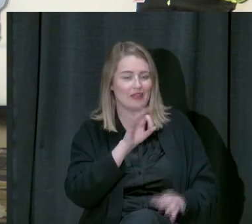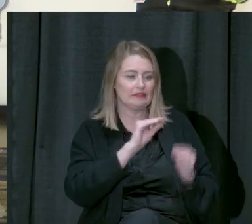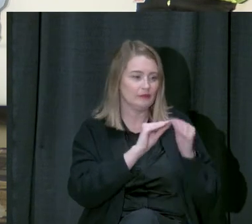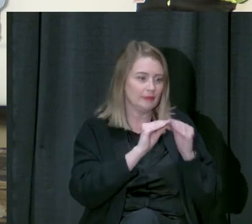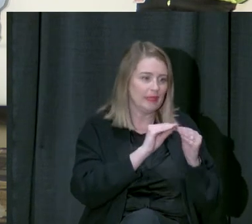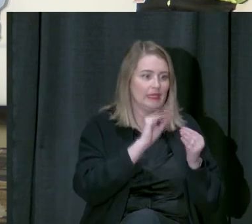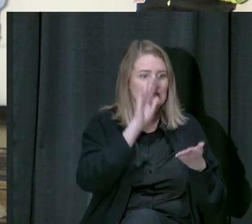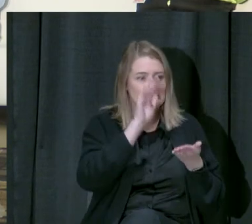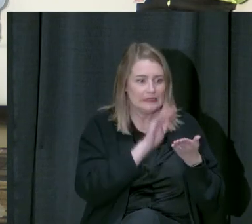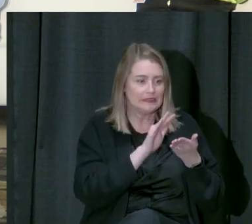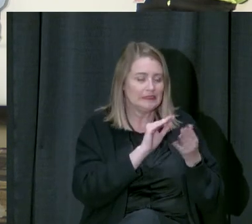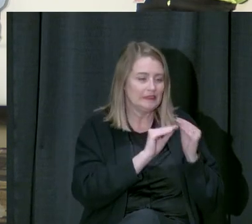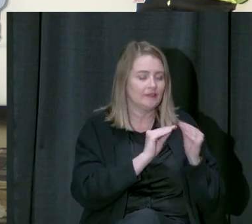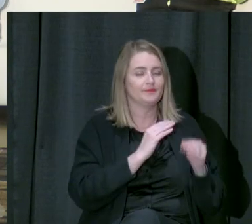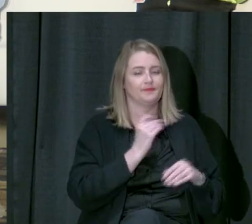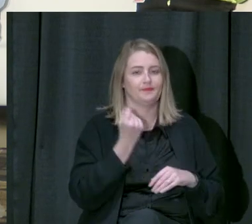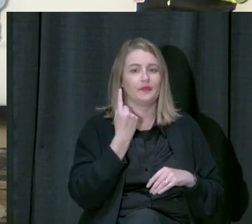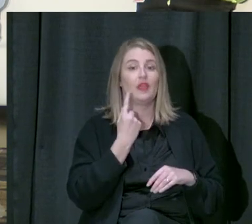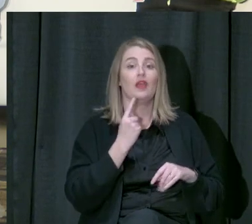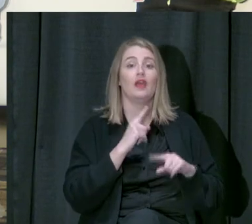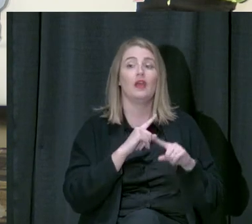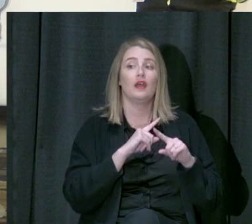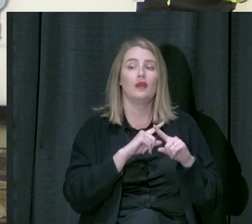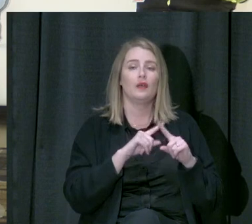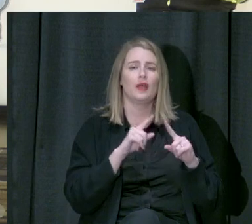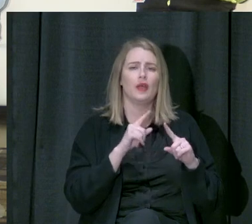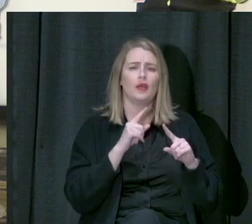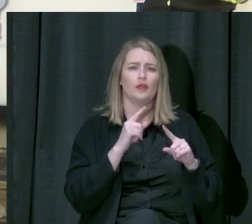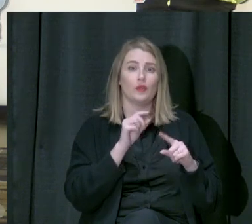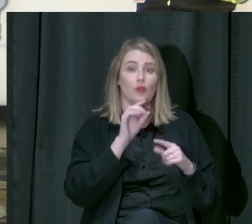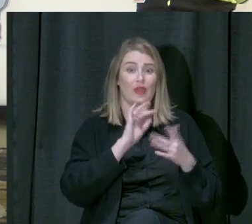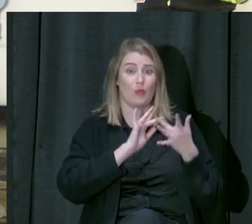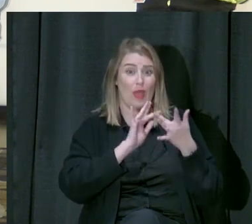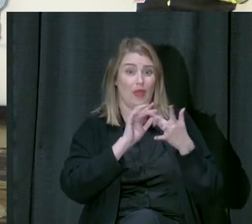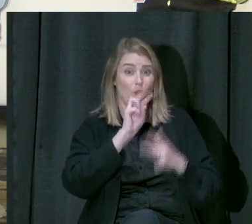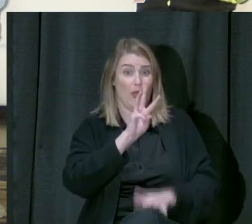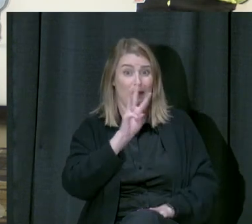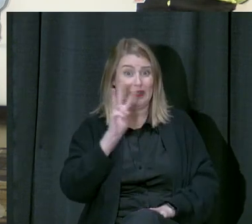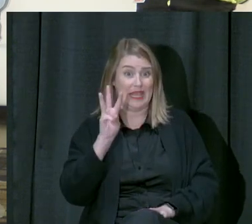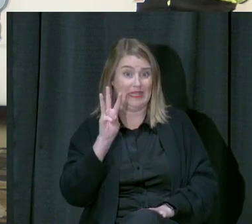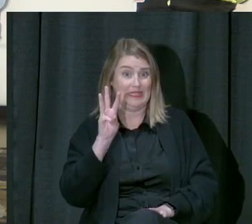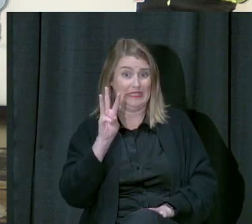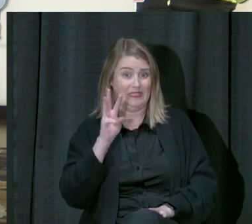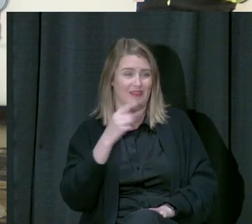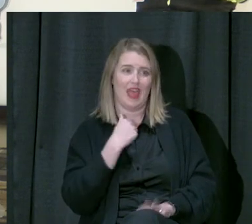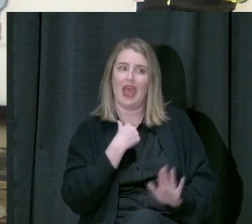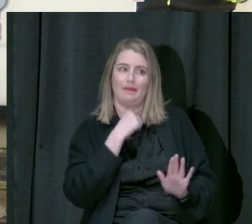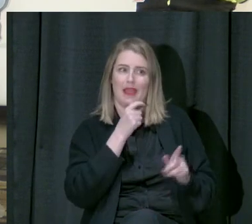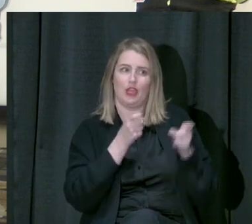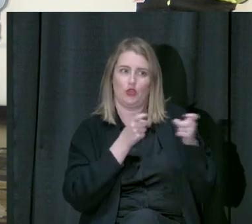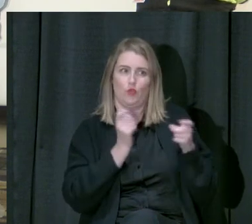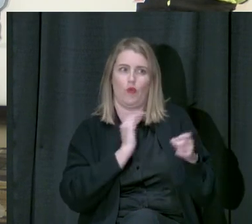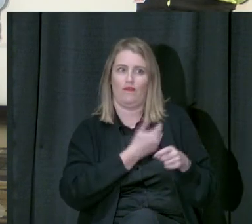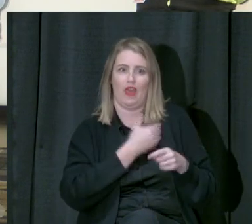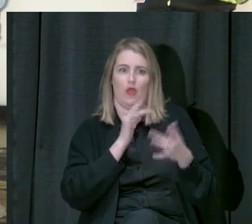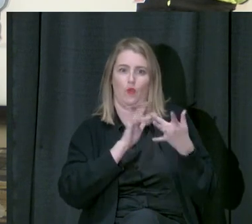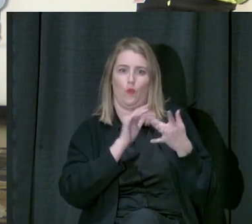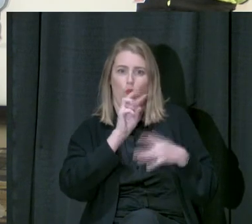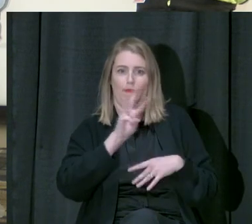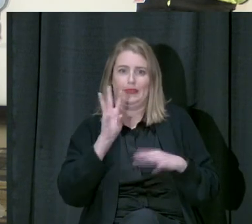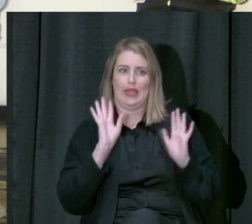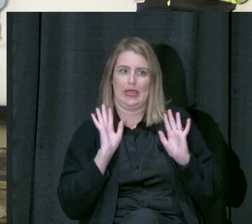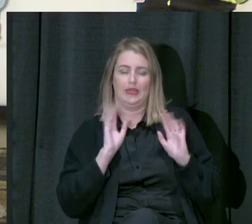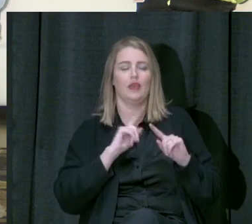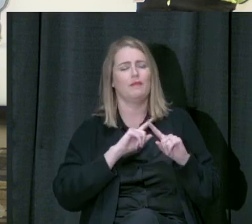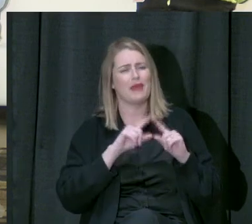stuff. But what about our website that I'm not in control of? How do I get